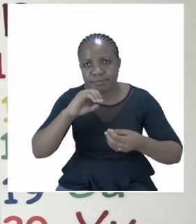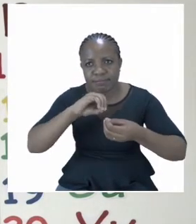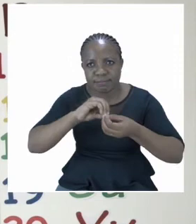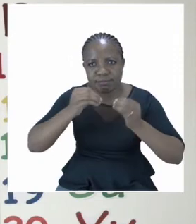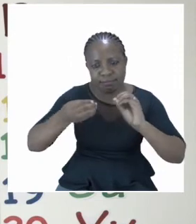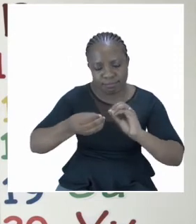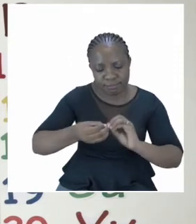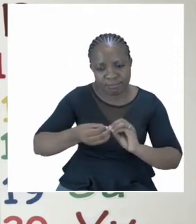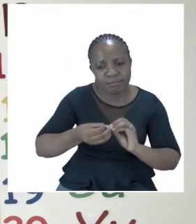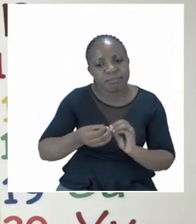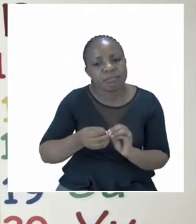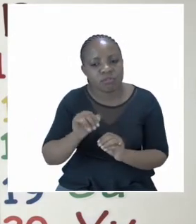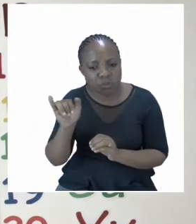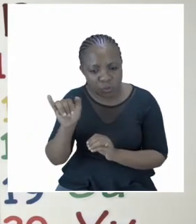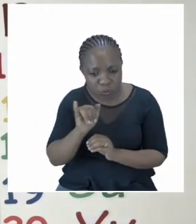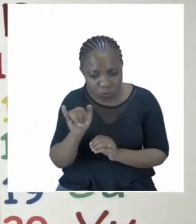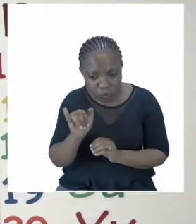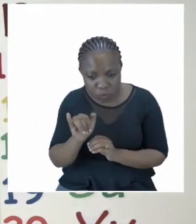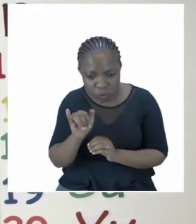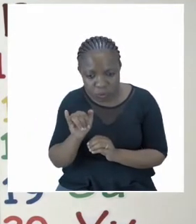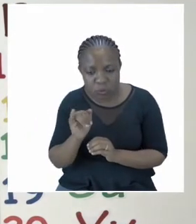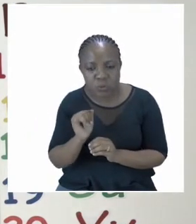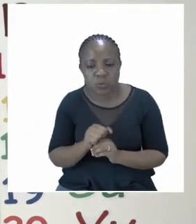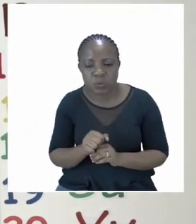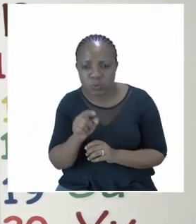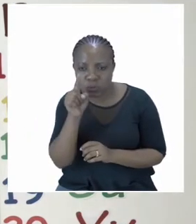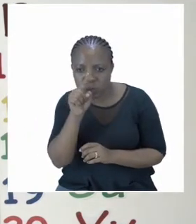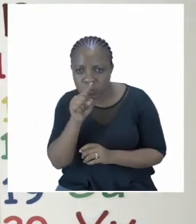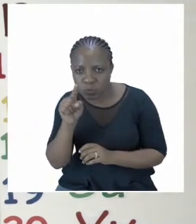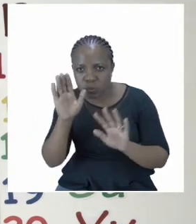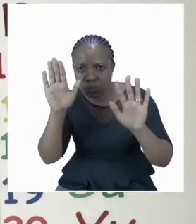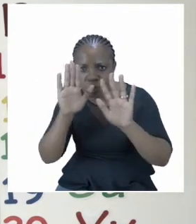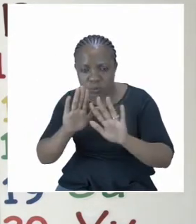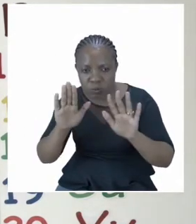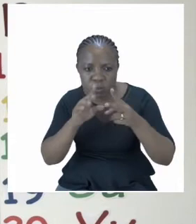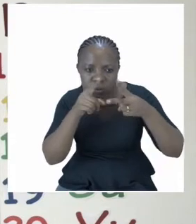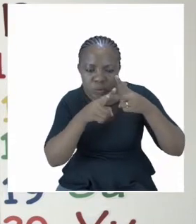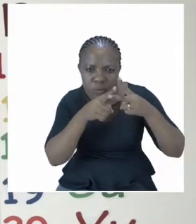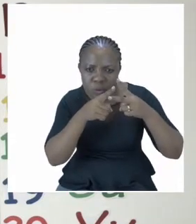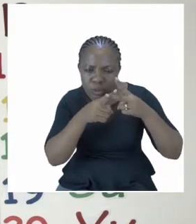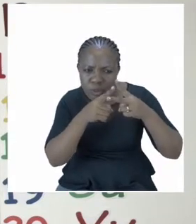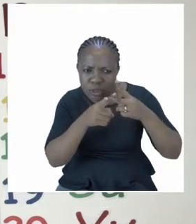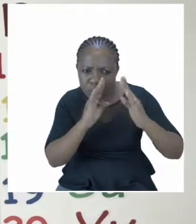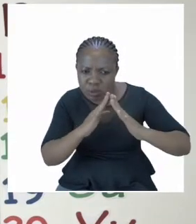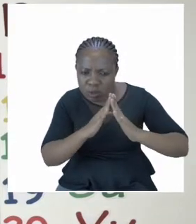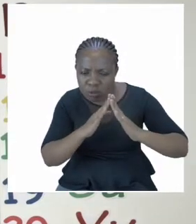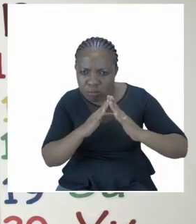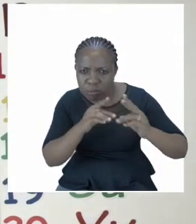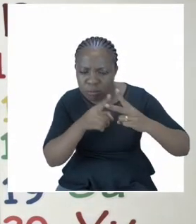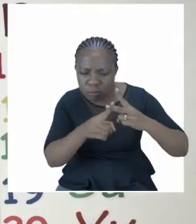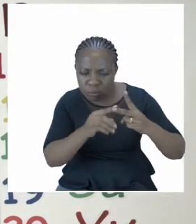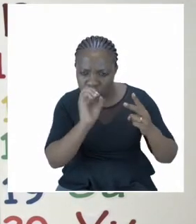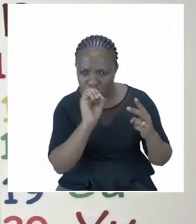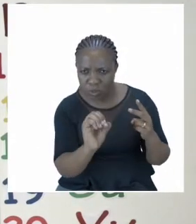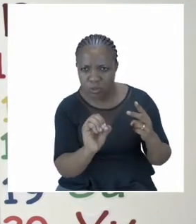board and the window says which number, children? It says,